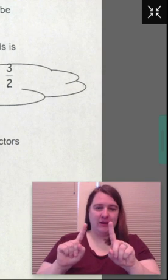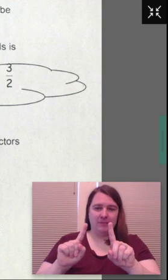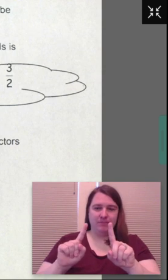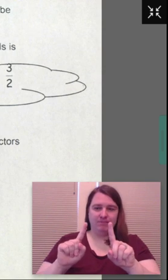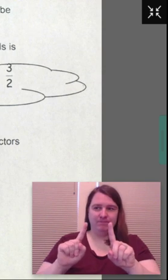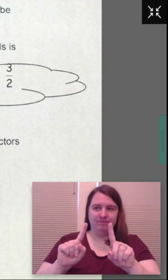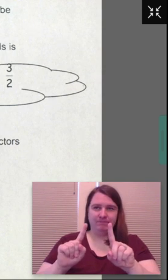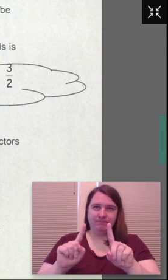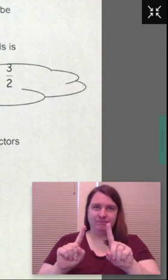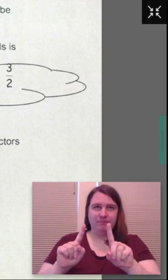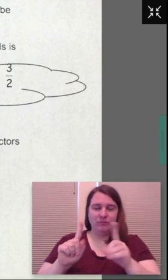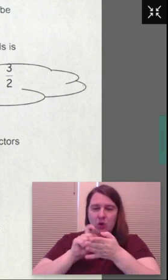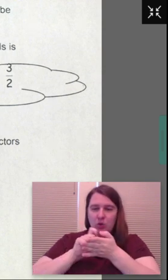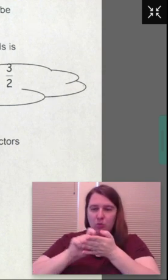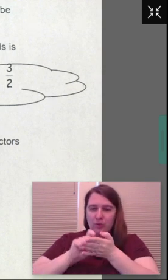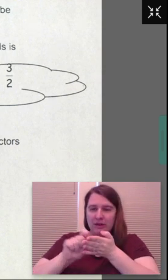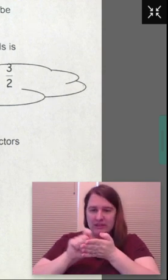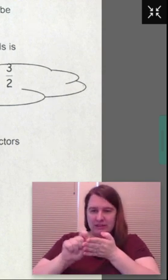different